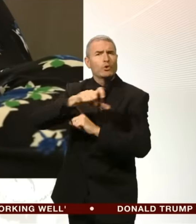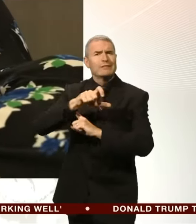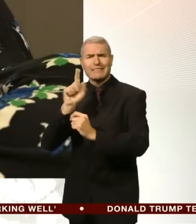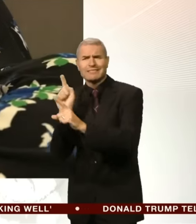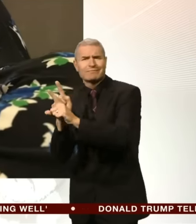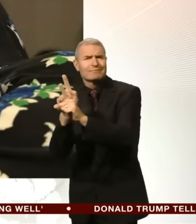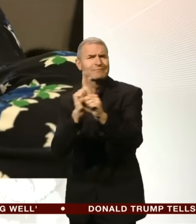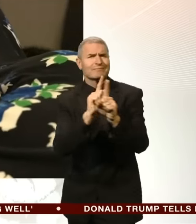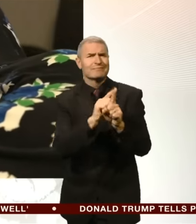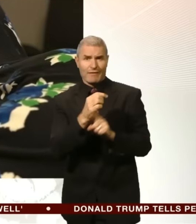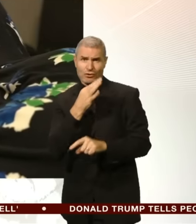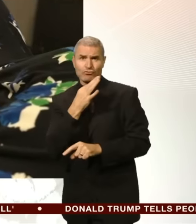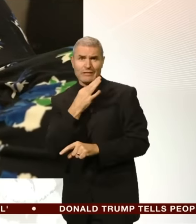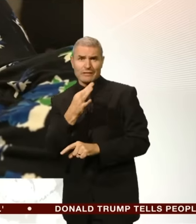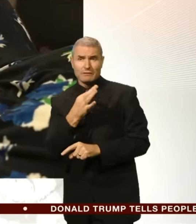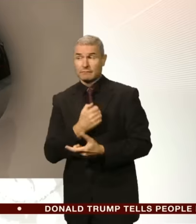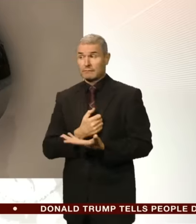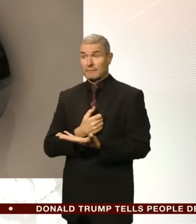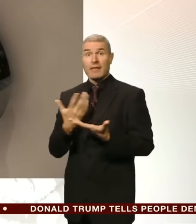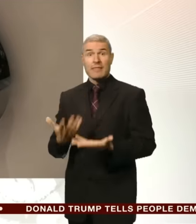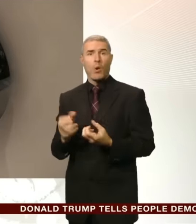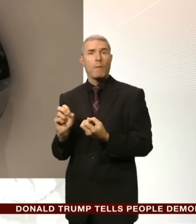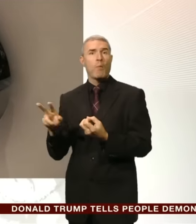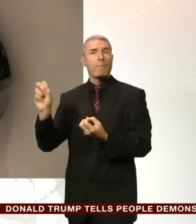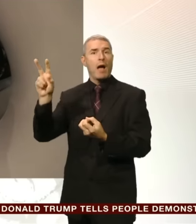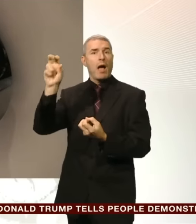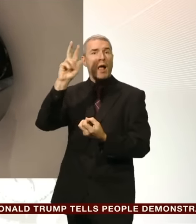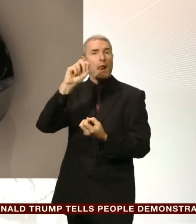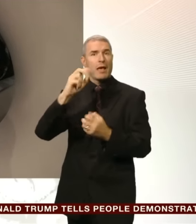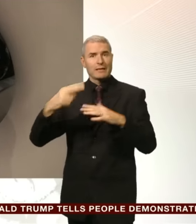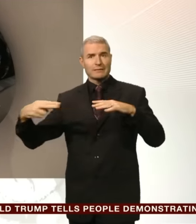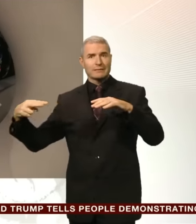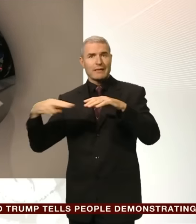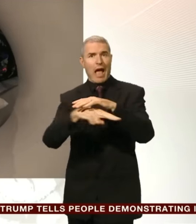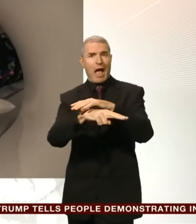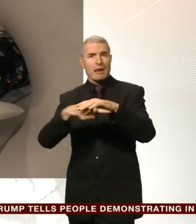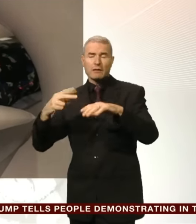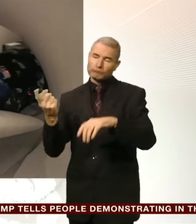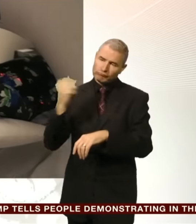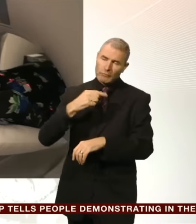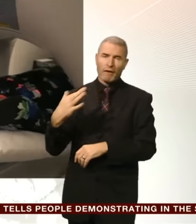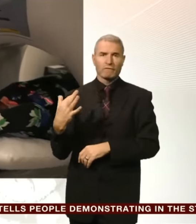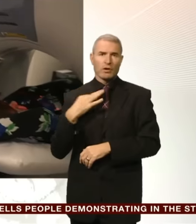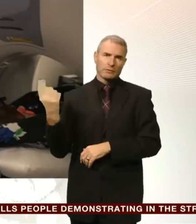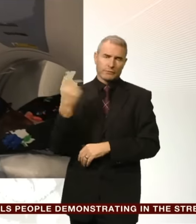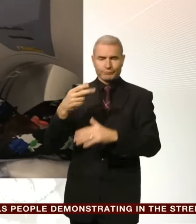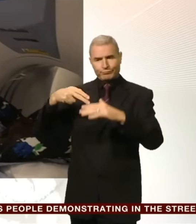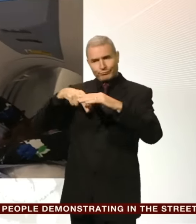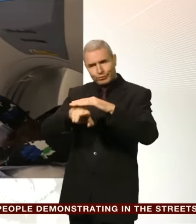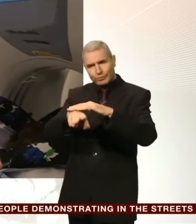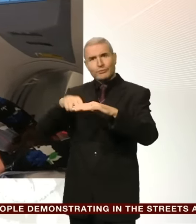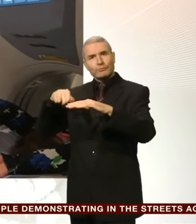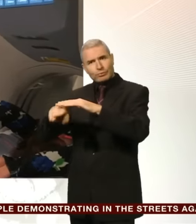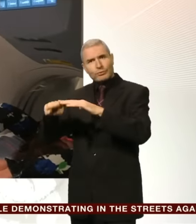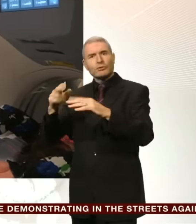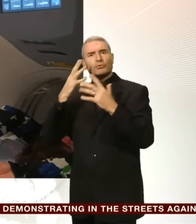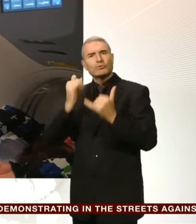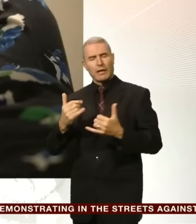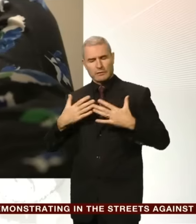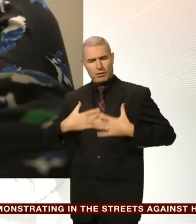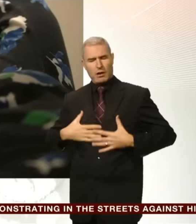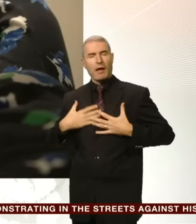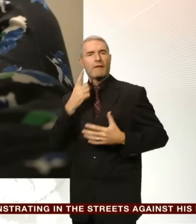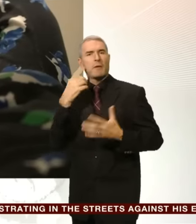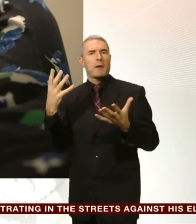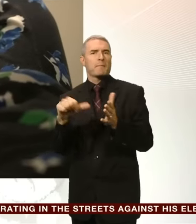at greater risk. So across Manchester, mobile scanners that can detect lung cancer have been deployed to those areas where it presents